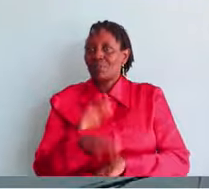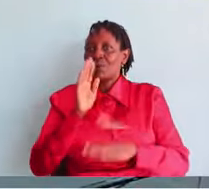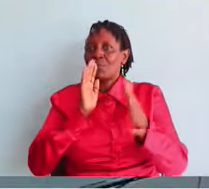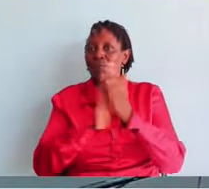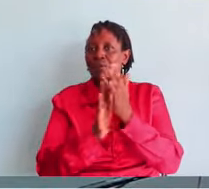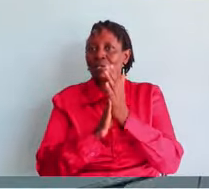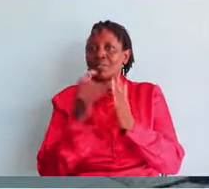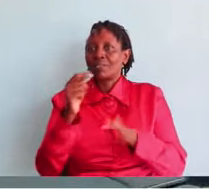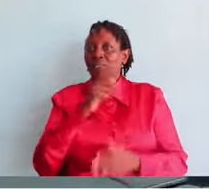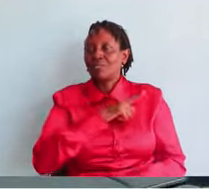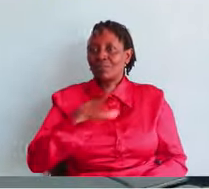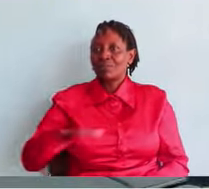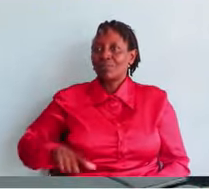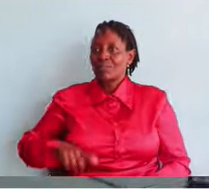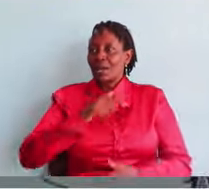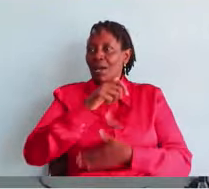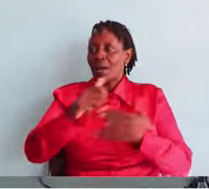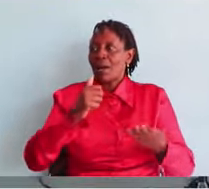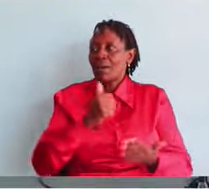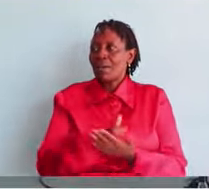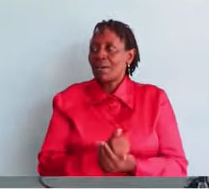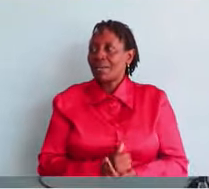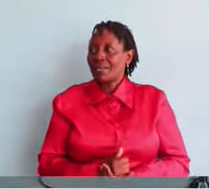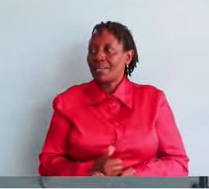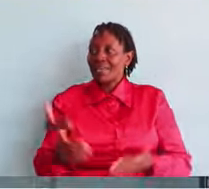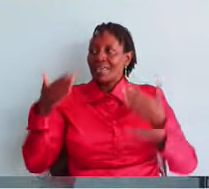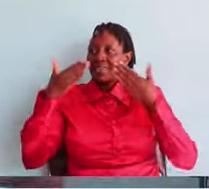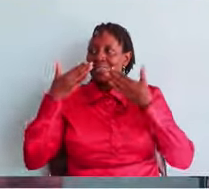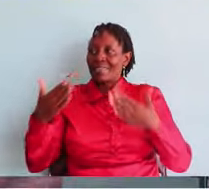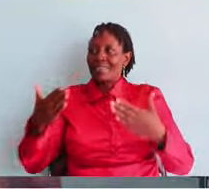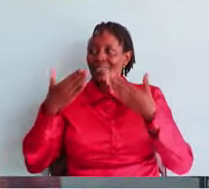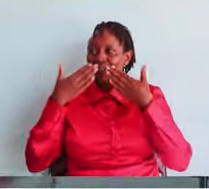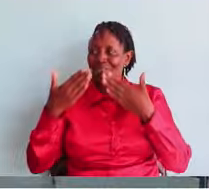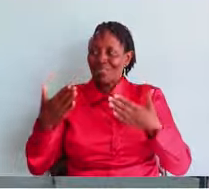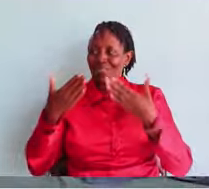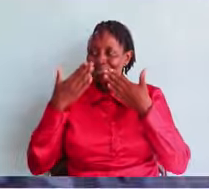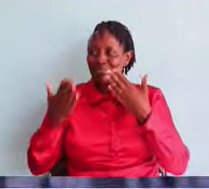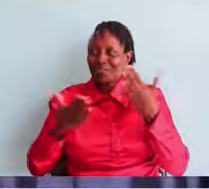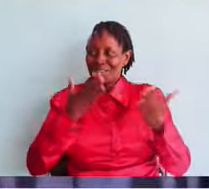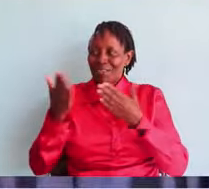Praise the Lord. Let me appreciate the service leader. She has done a wonderful job.